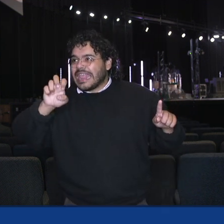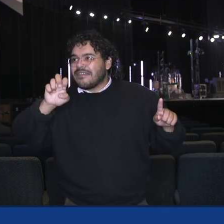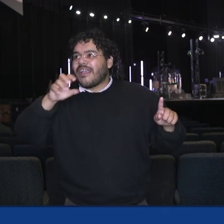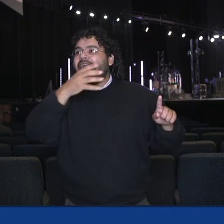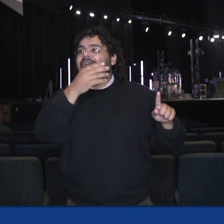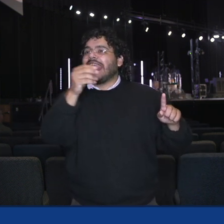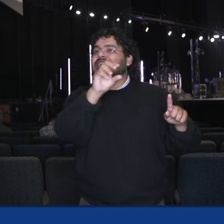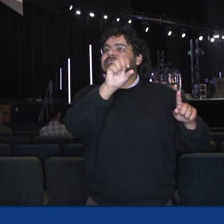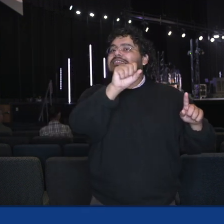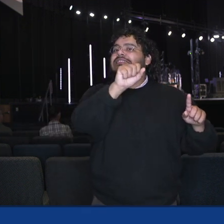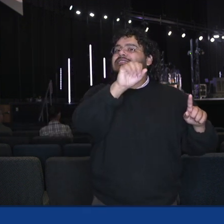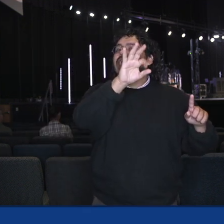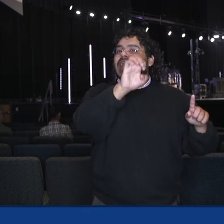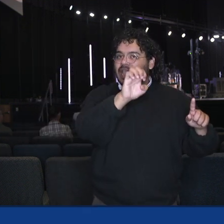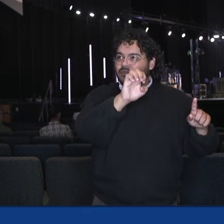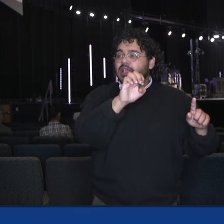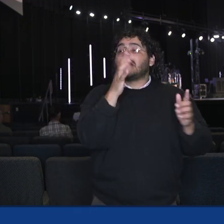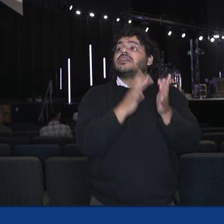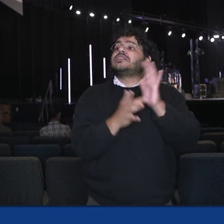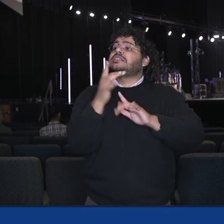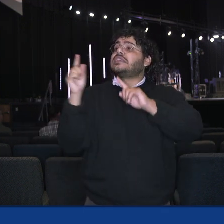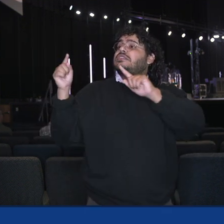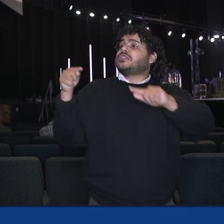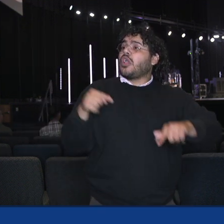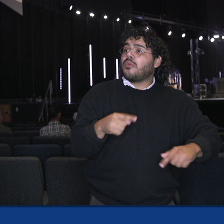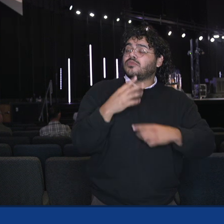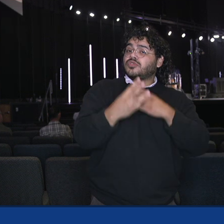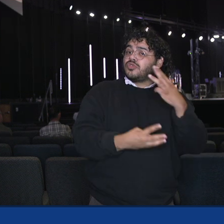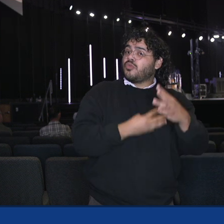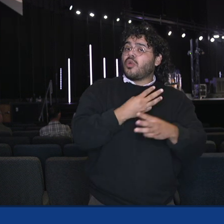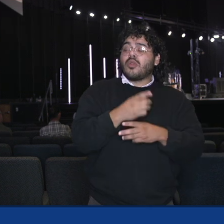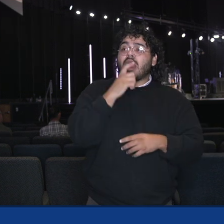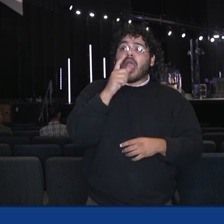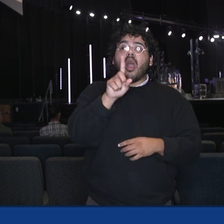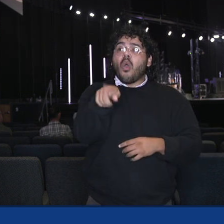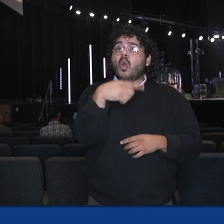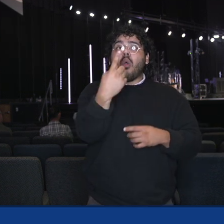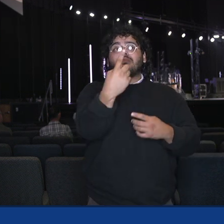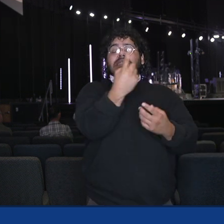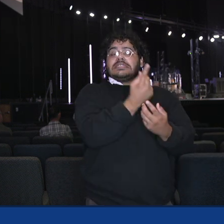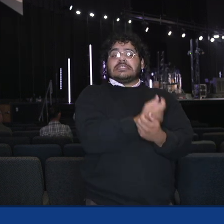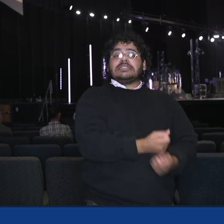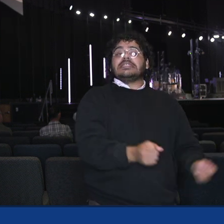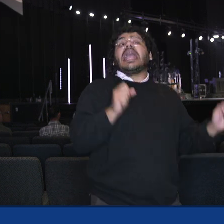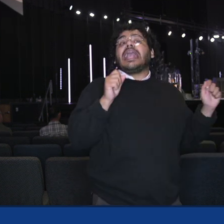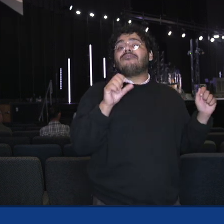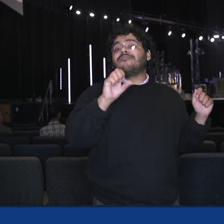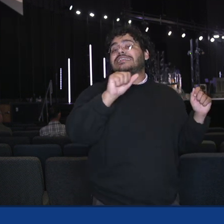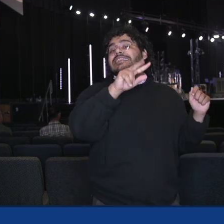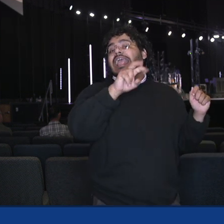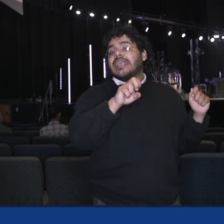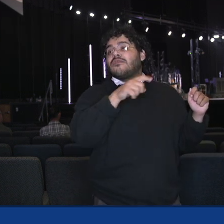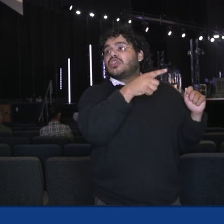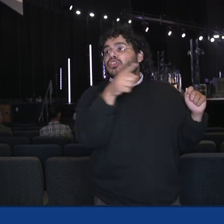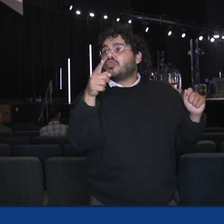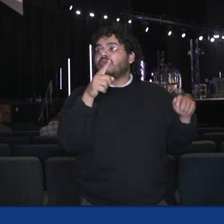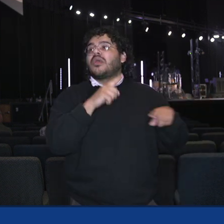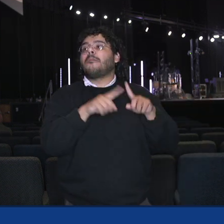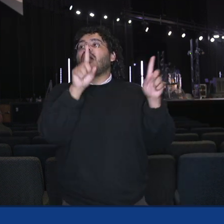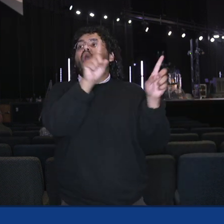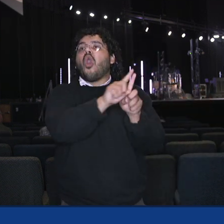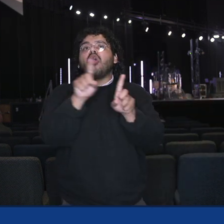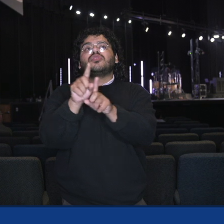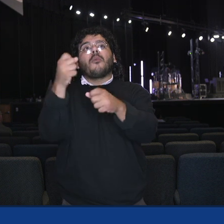Jesus comes into the world and he says, "I have not just come to save you, I have come to make you safe. Safe in